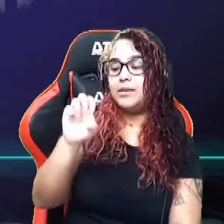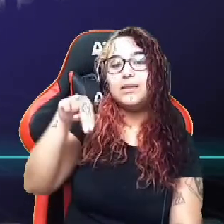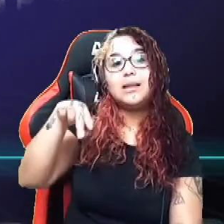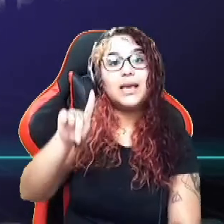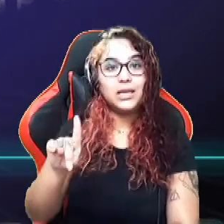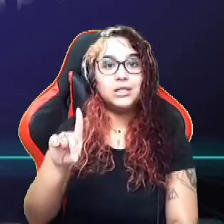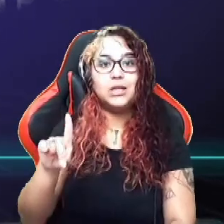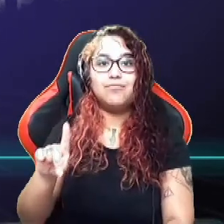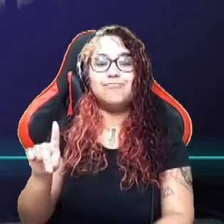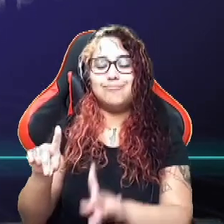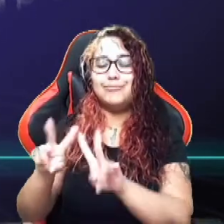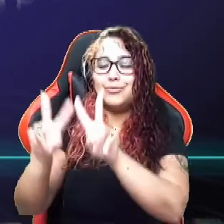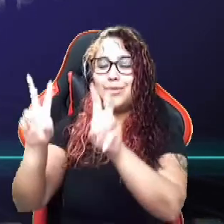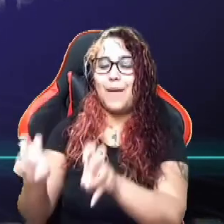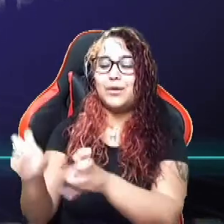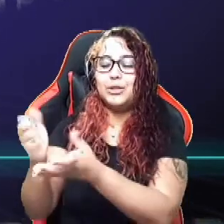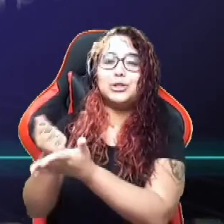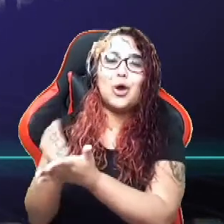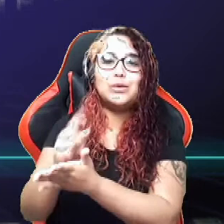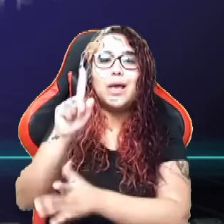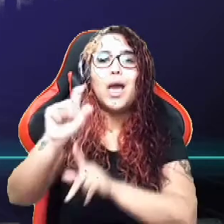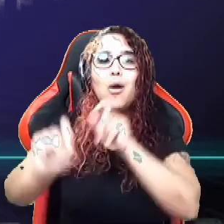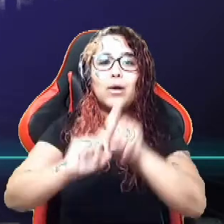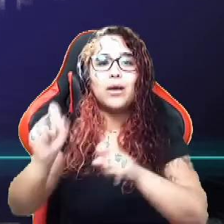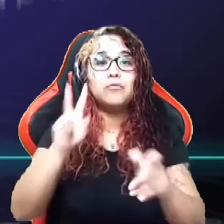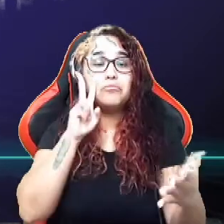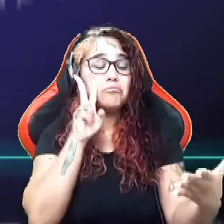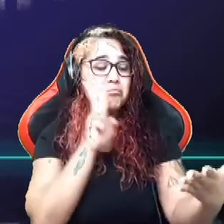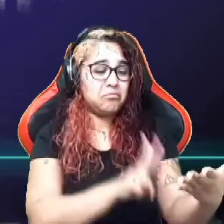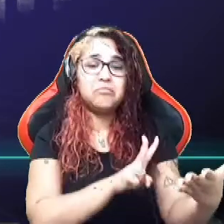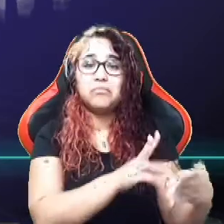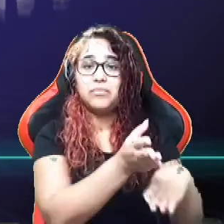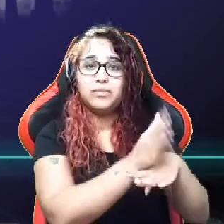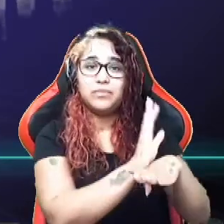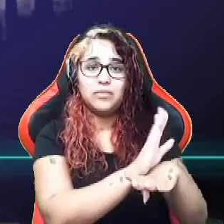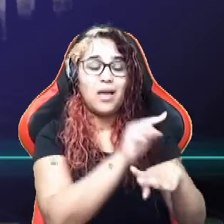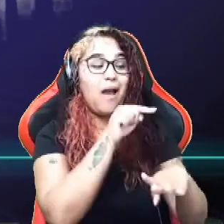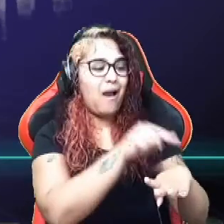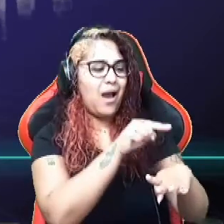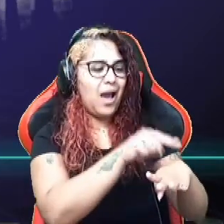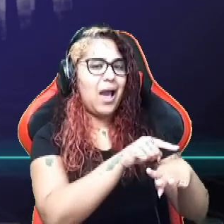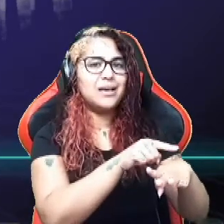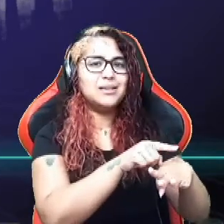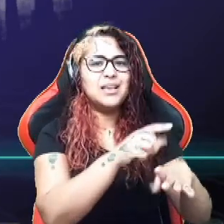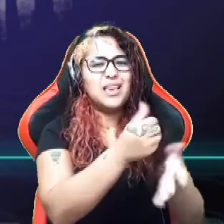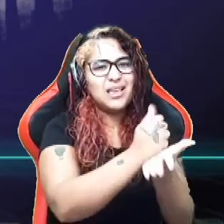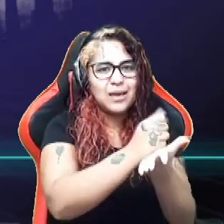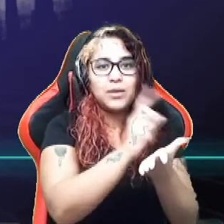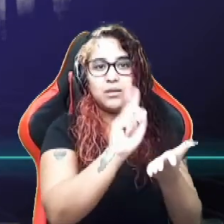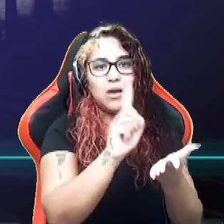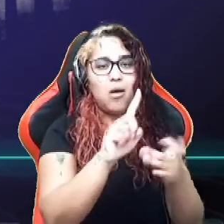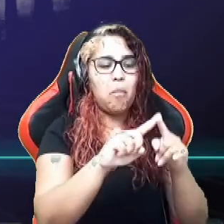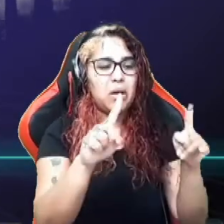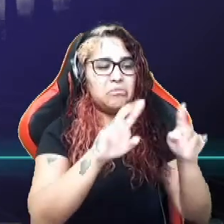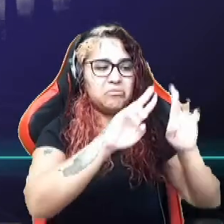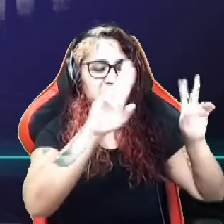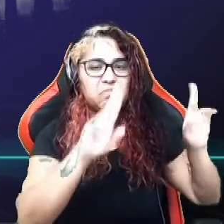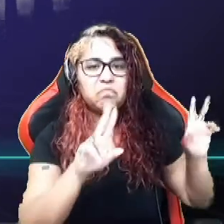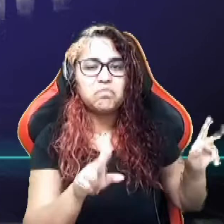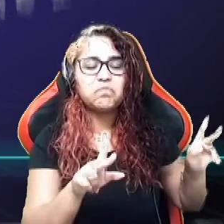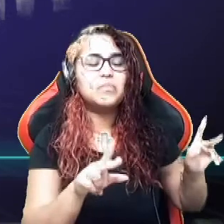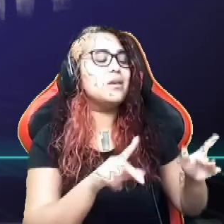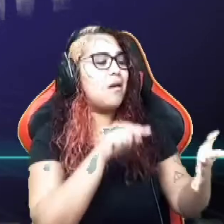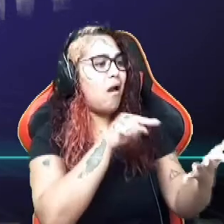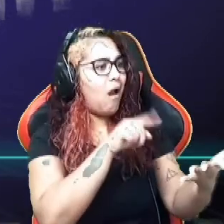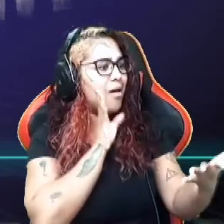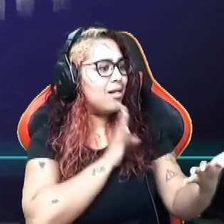we're talking about trends in the gaming world, we need to think about the trends that we have right now overall on the